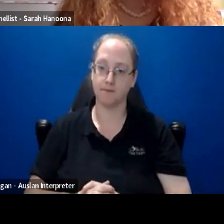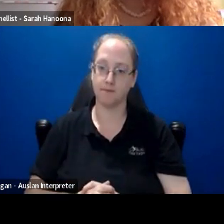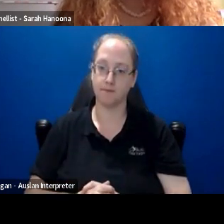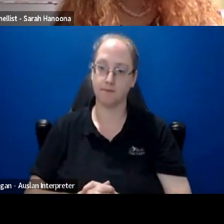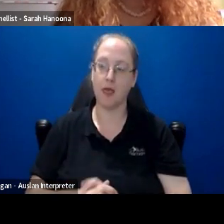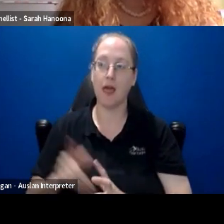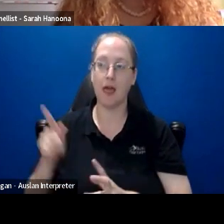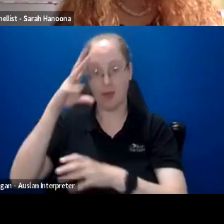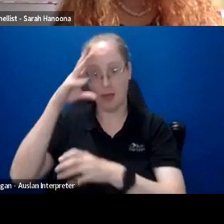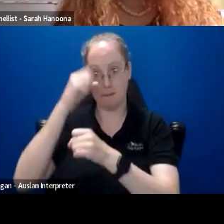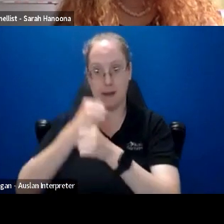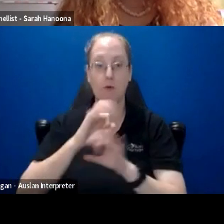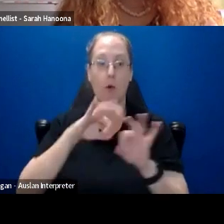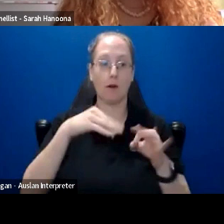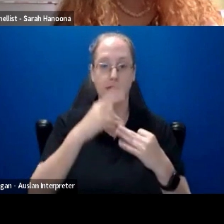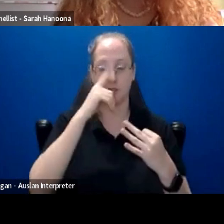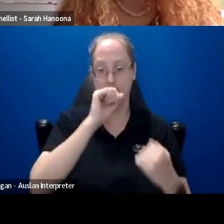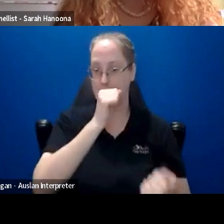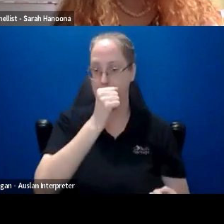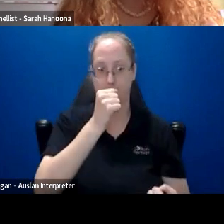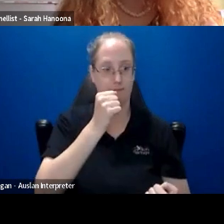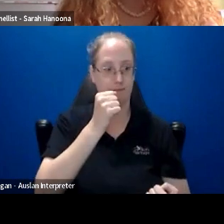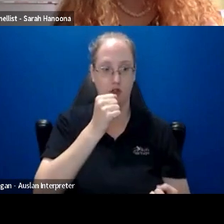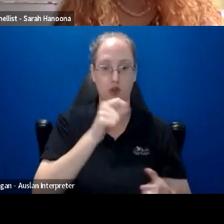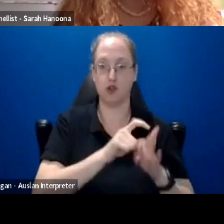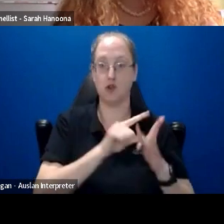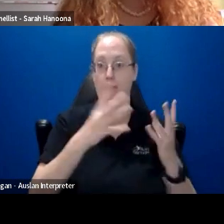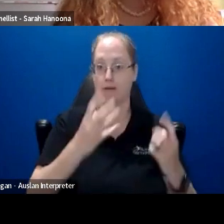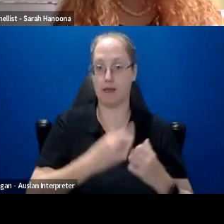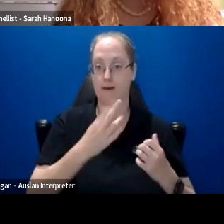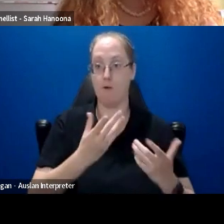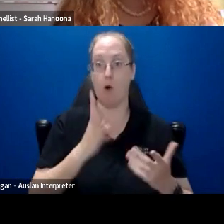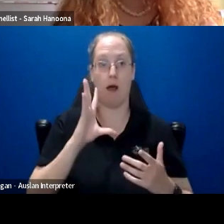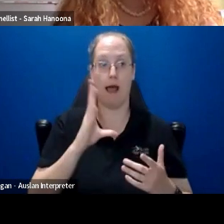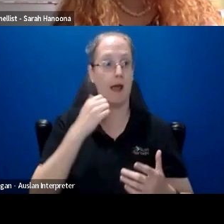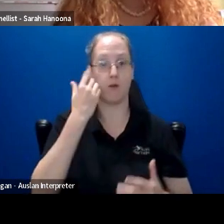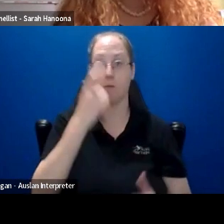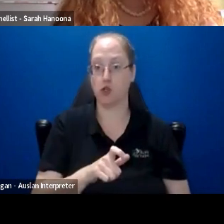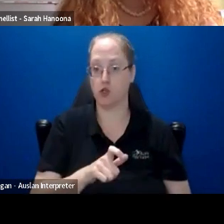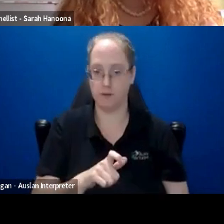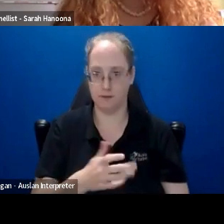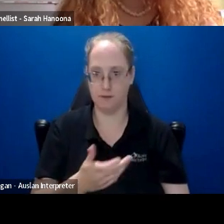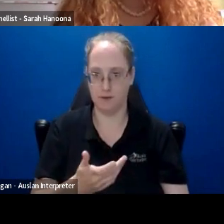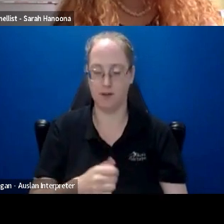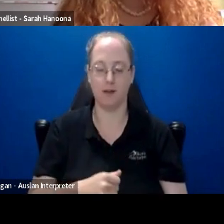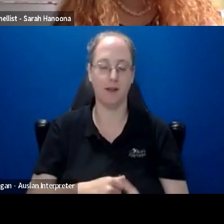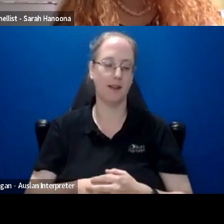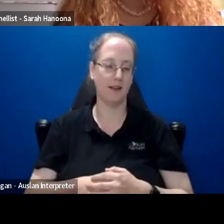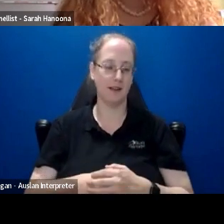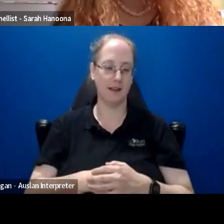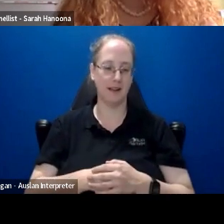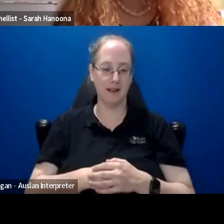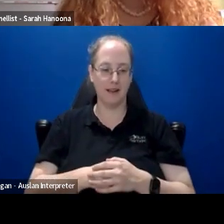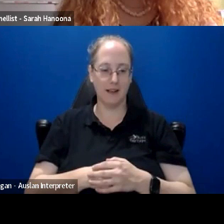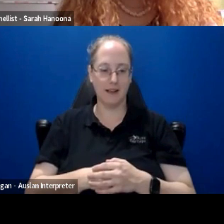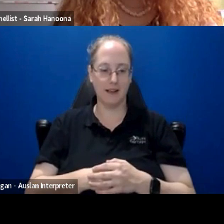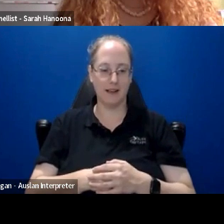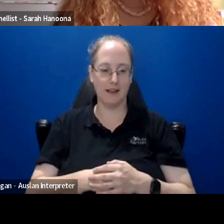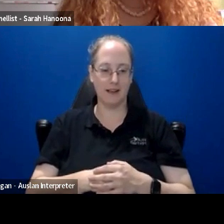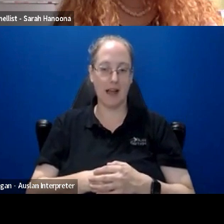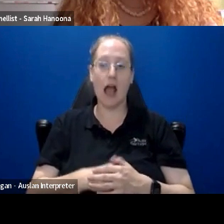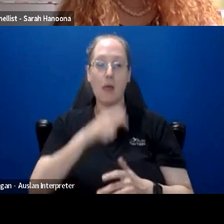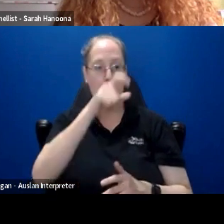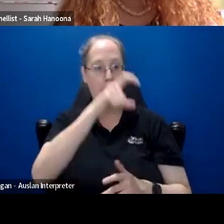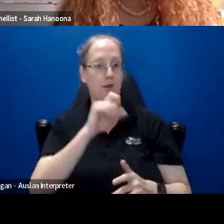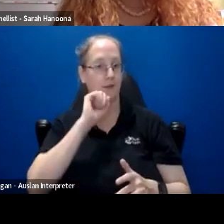organisations can be all things to all people, and that they'll get the particular type of tailored